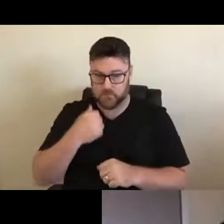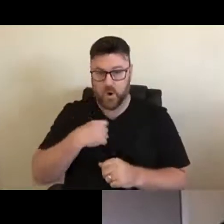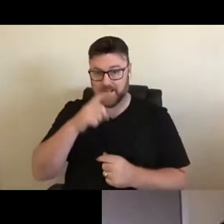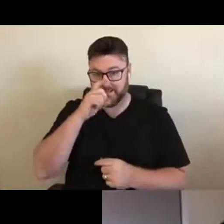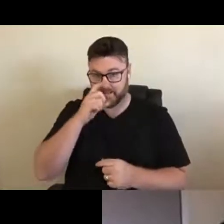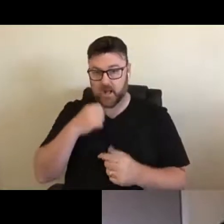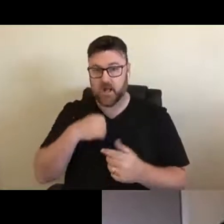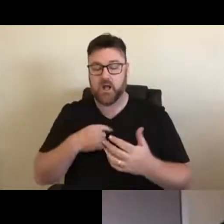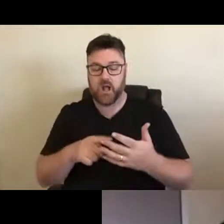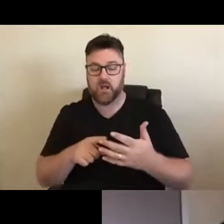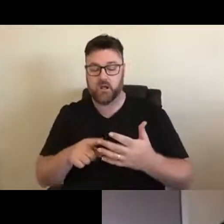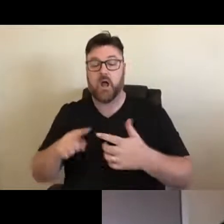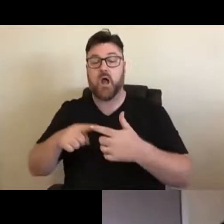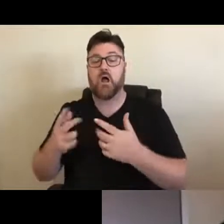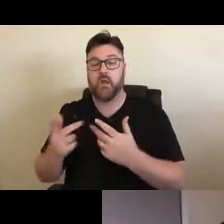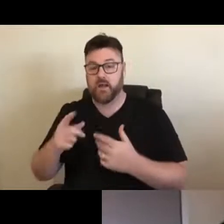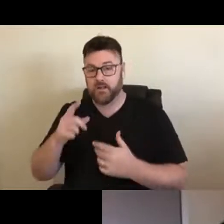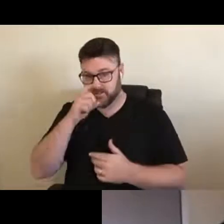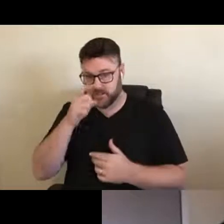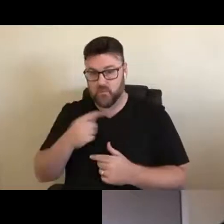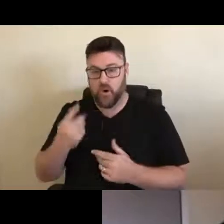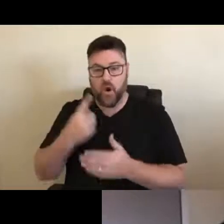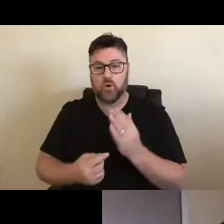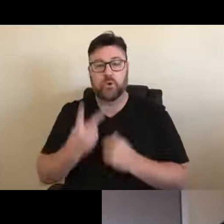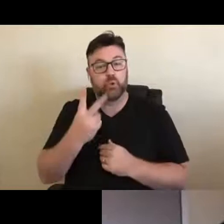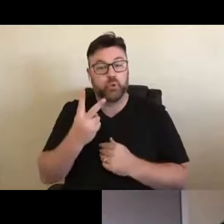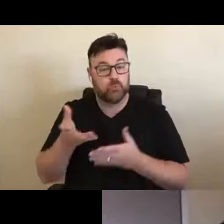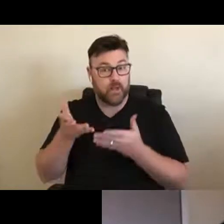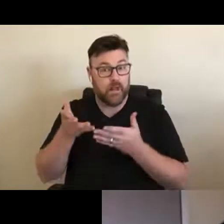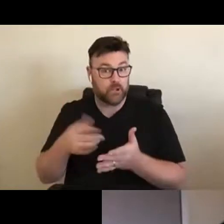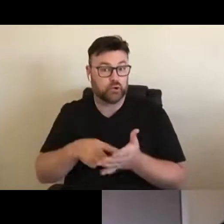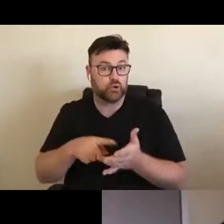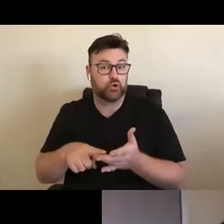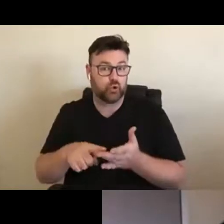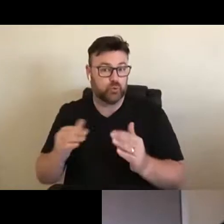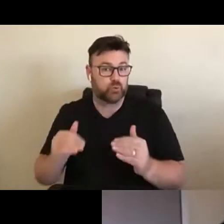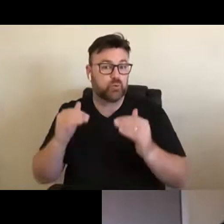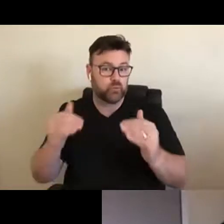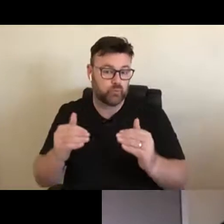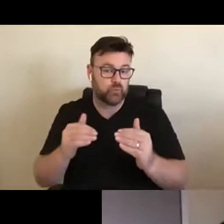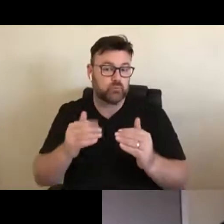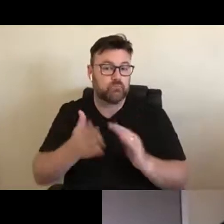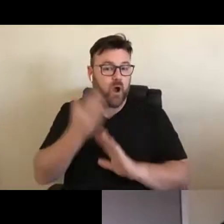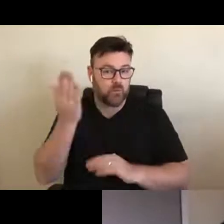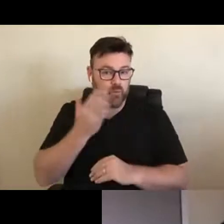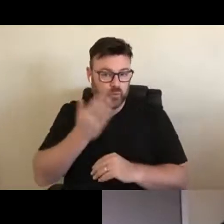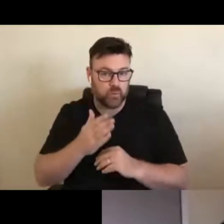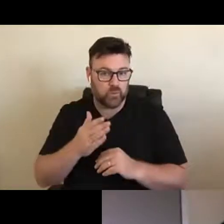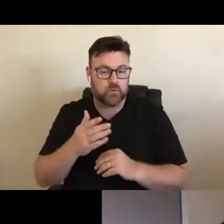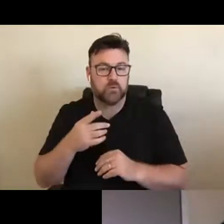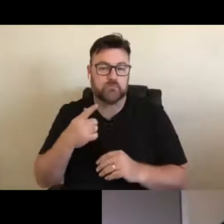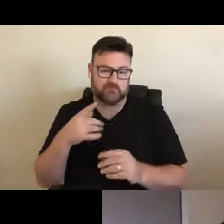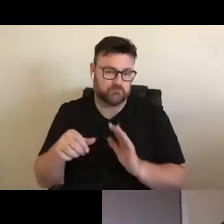children in our family to be allowed to go on to do a high school certificate because it costs